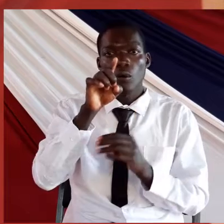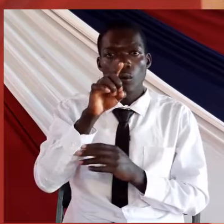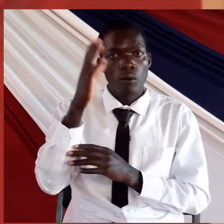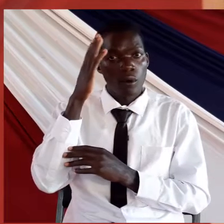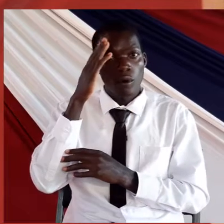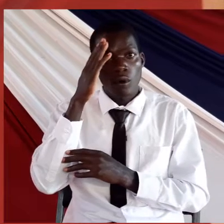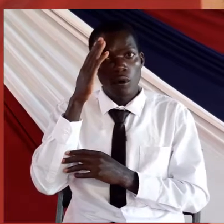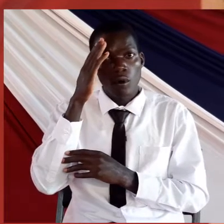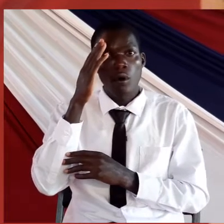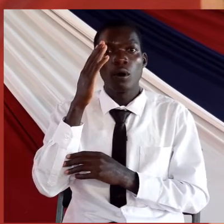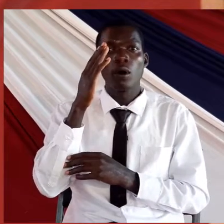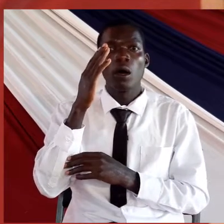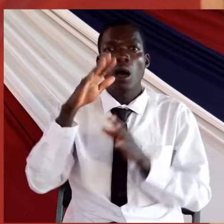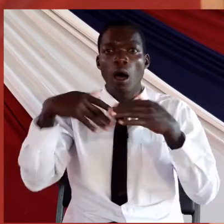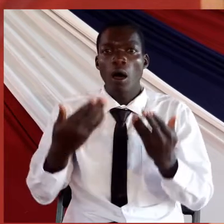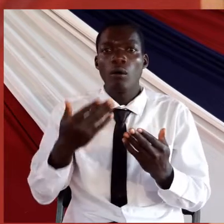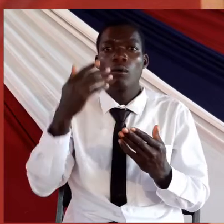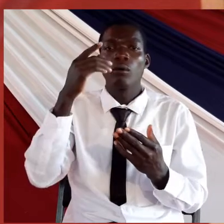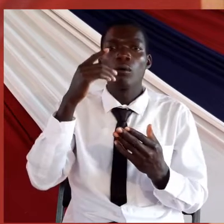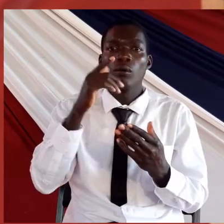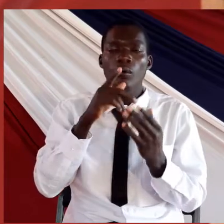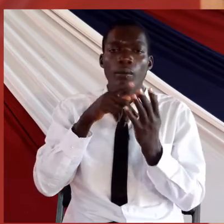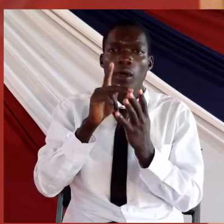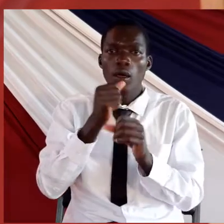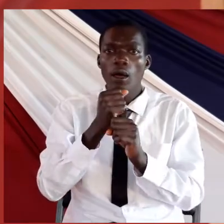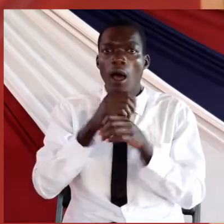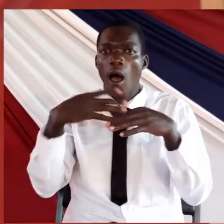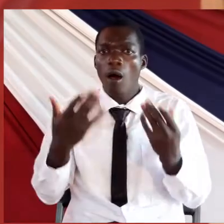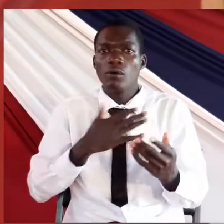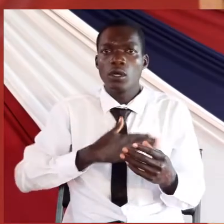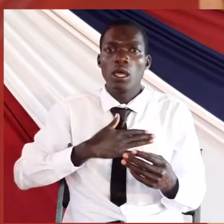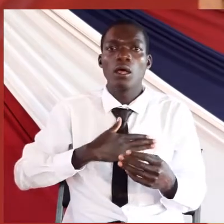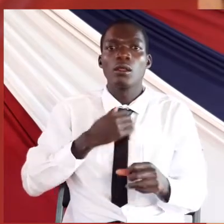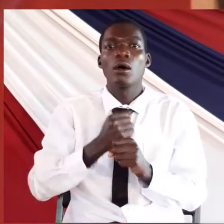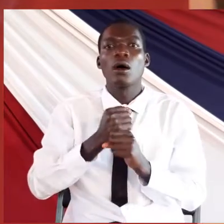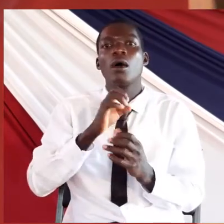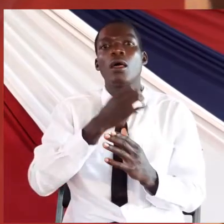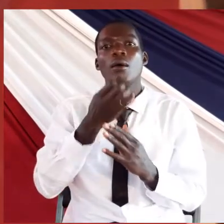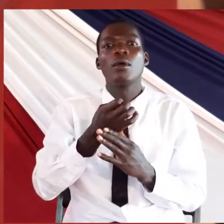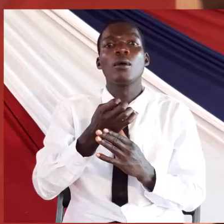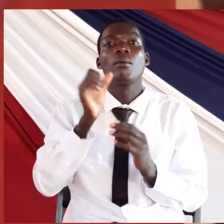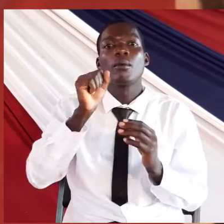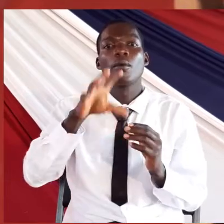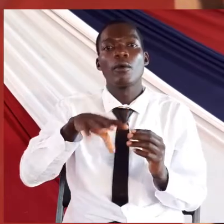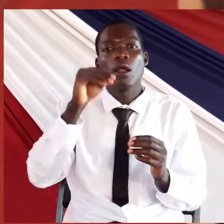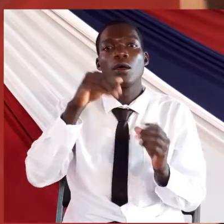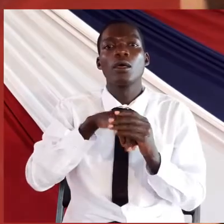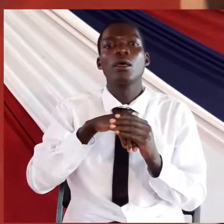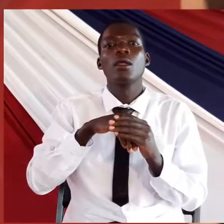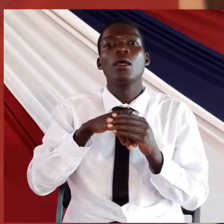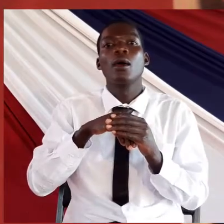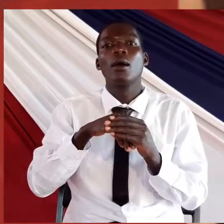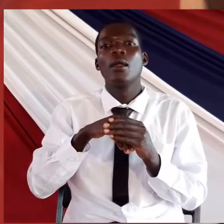neurologist, mm-hmm, how does the brain work? Yes. Which scientist has ever confirmed the brain and